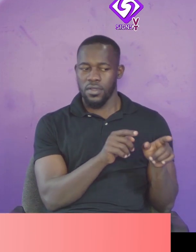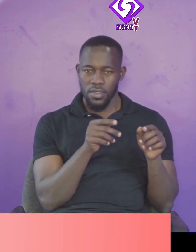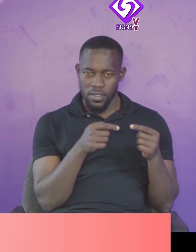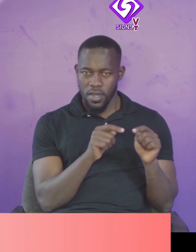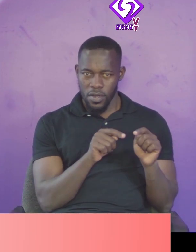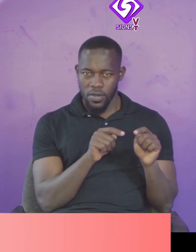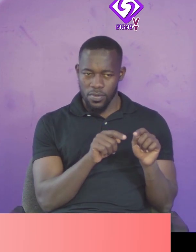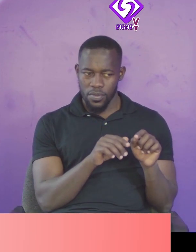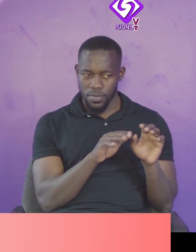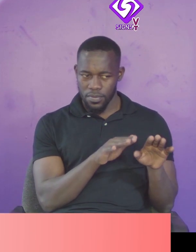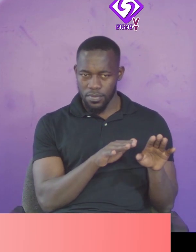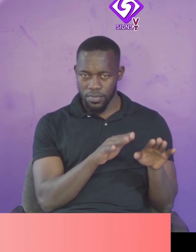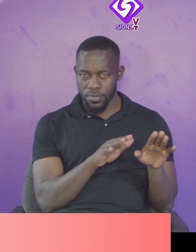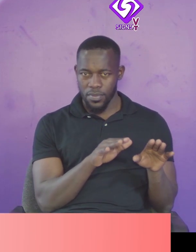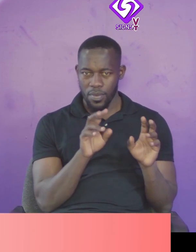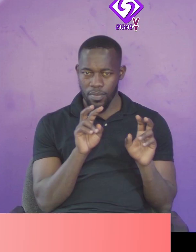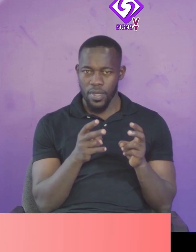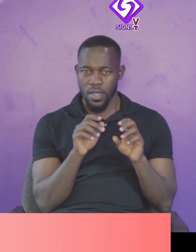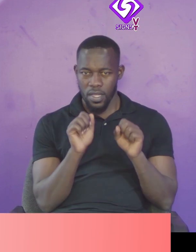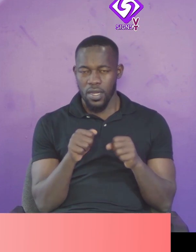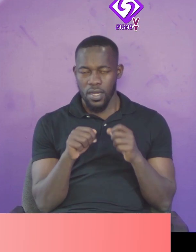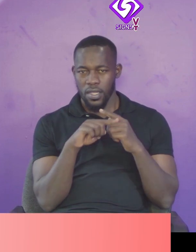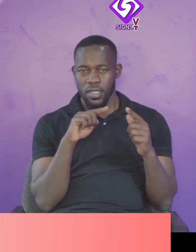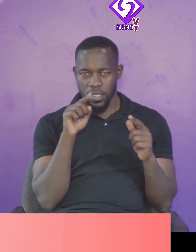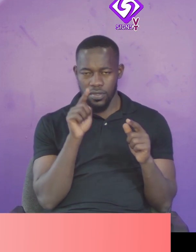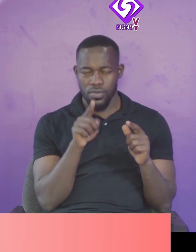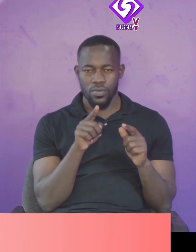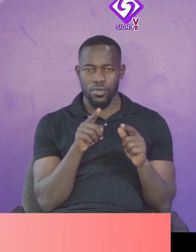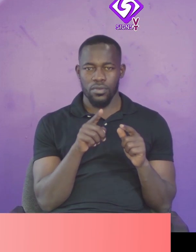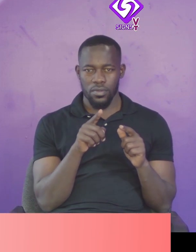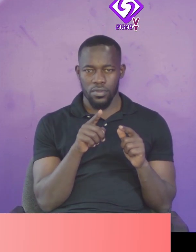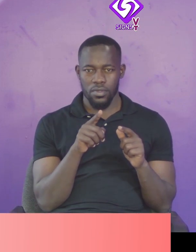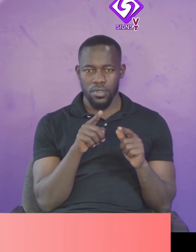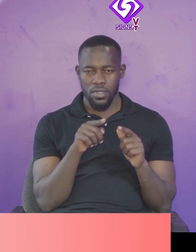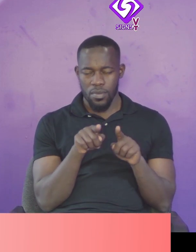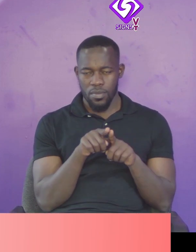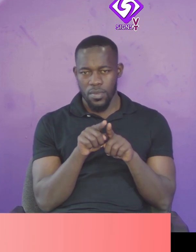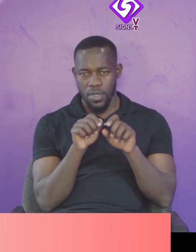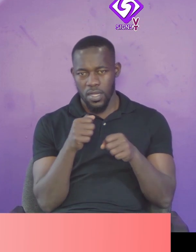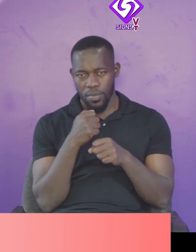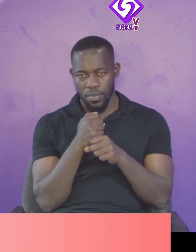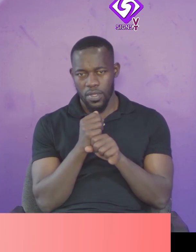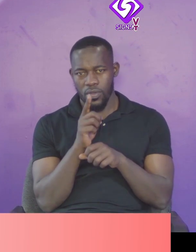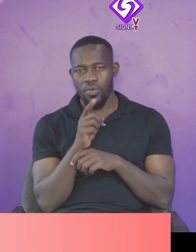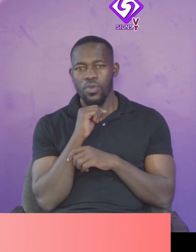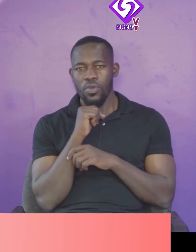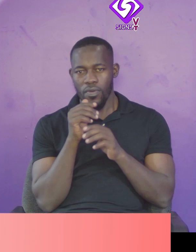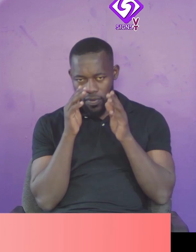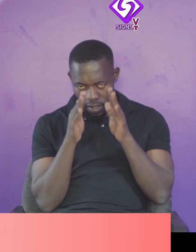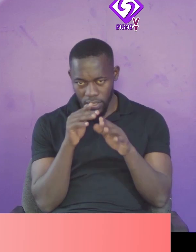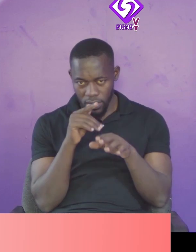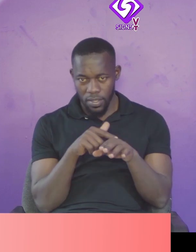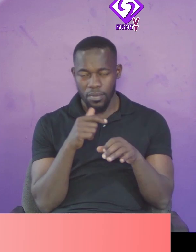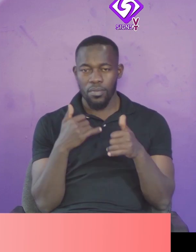because, the media can kill you internally, psychologically, and make you to not to focus in games. And not